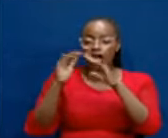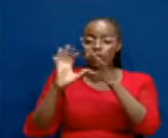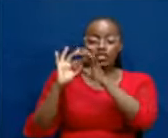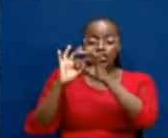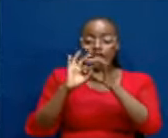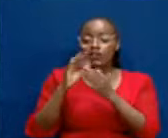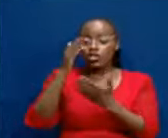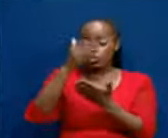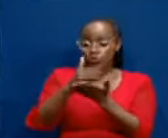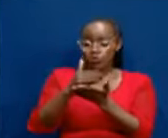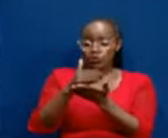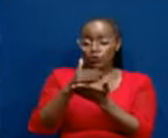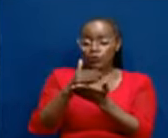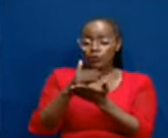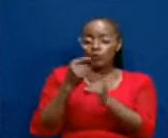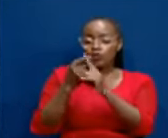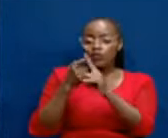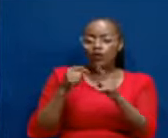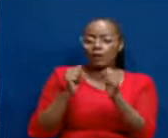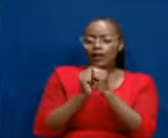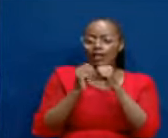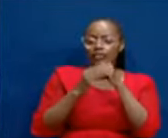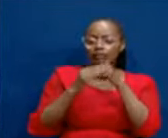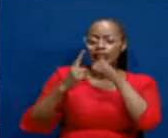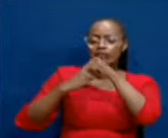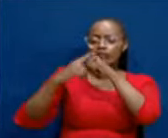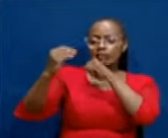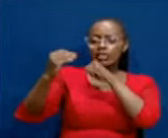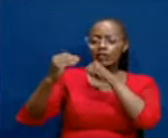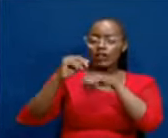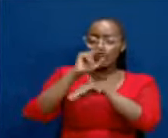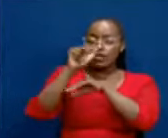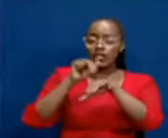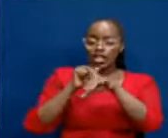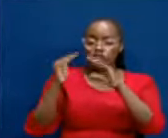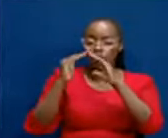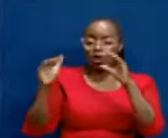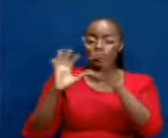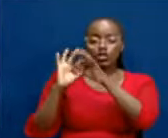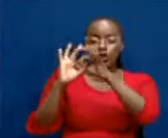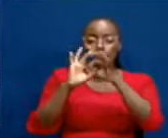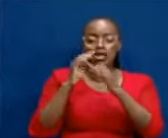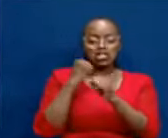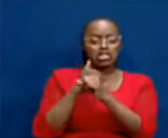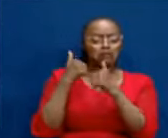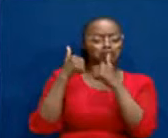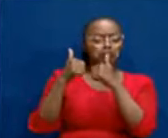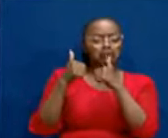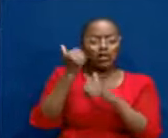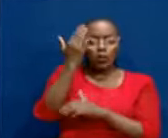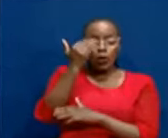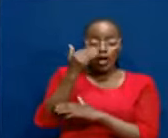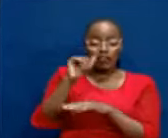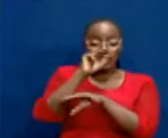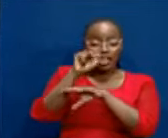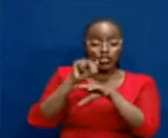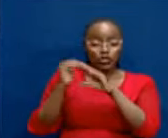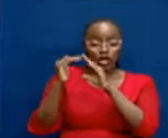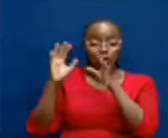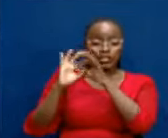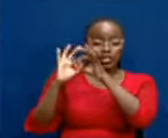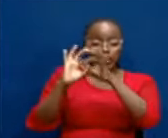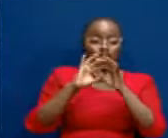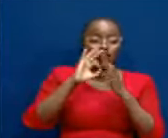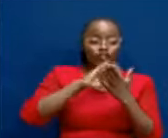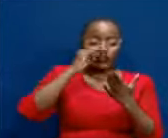true that since the 1960s, National Housing Corporation did very well. Why did it do well? Because National Housing Corporation was